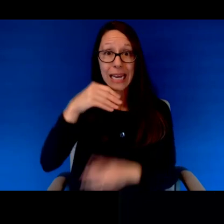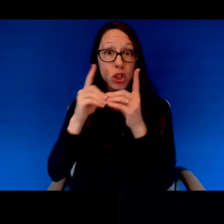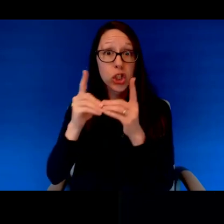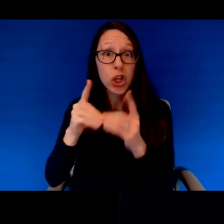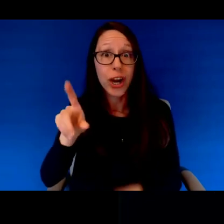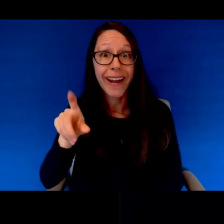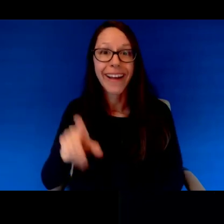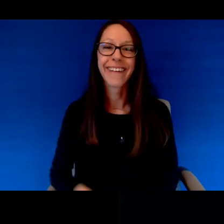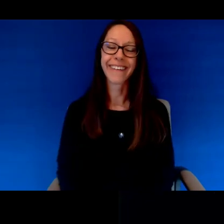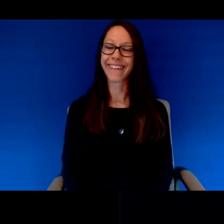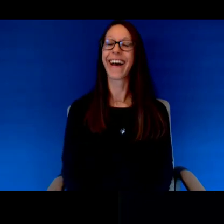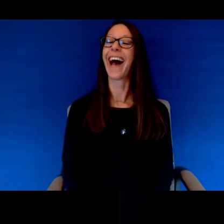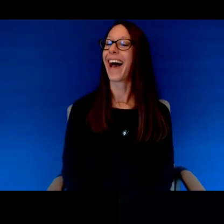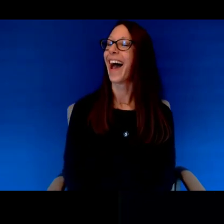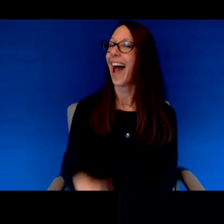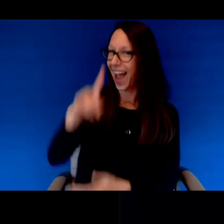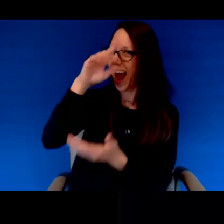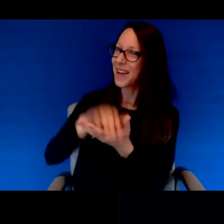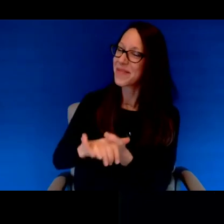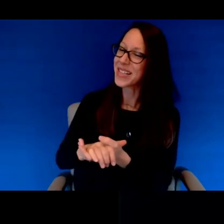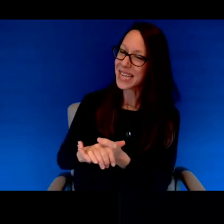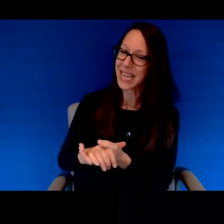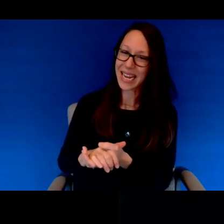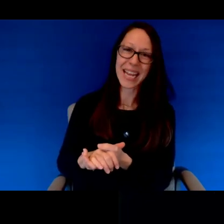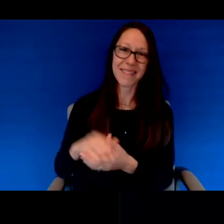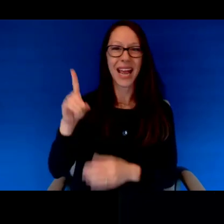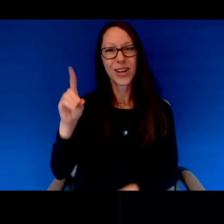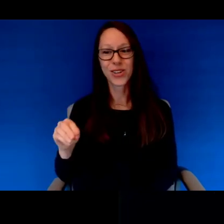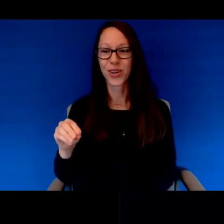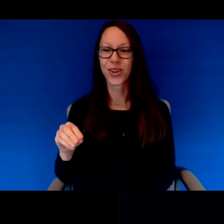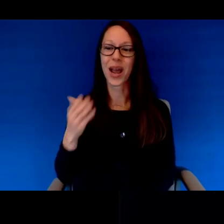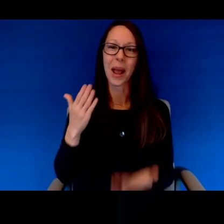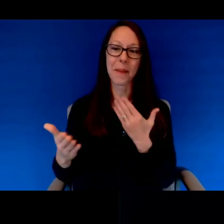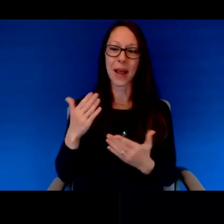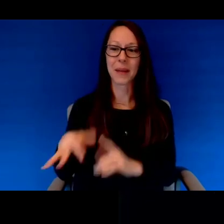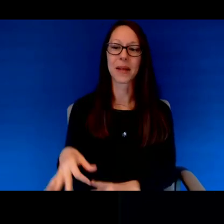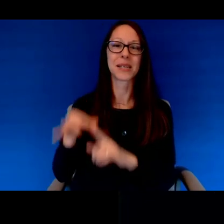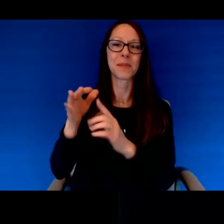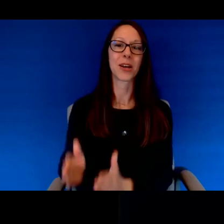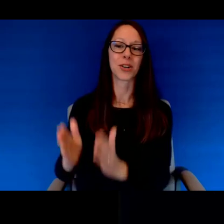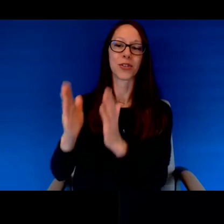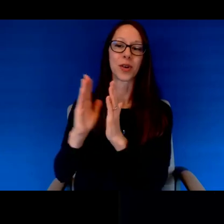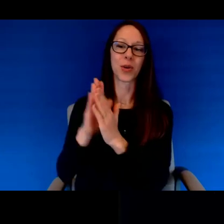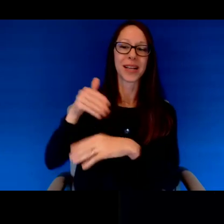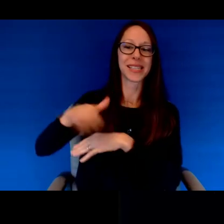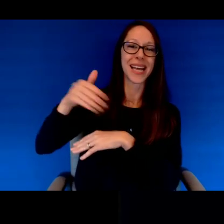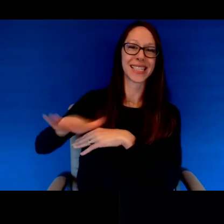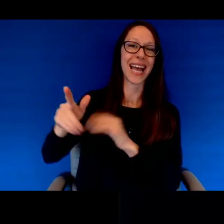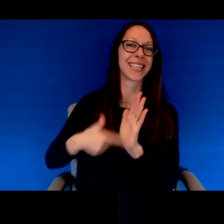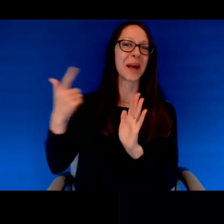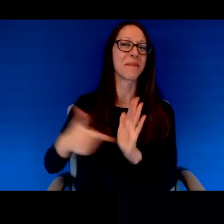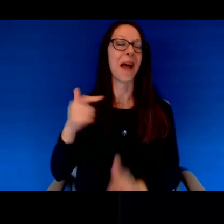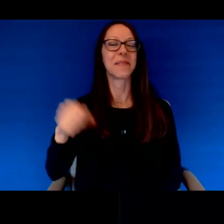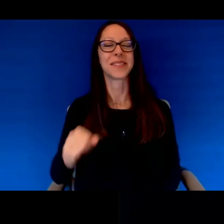I do believe I do believe they are able to, and maybe even make a few special requests to be sent up on the supply missions. That's